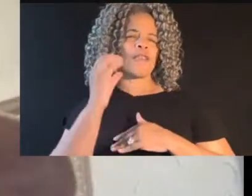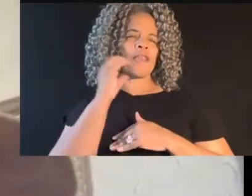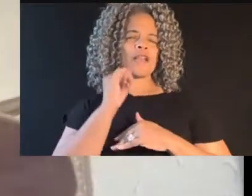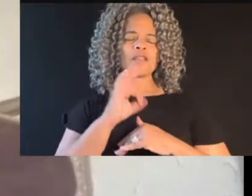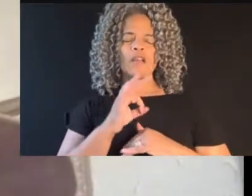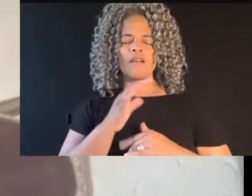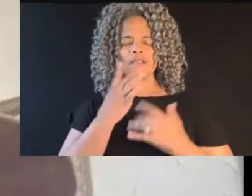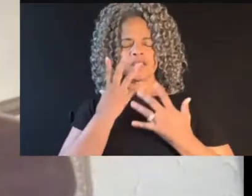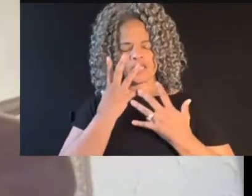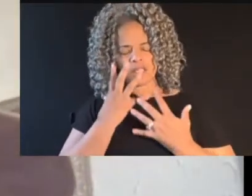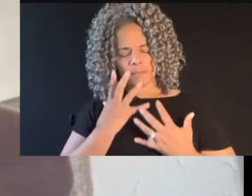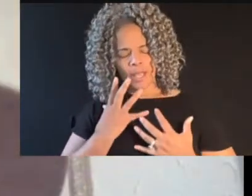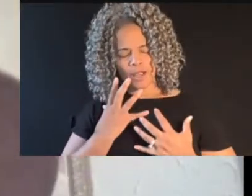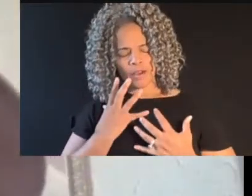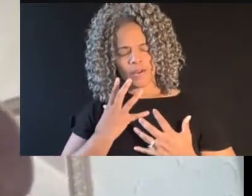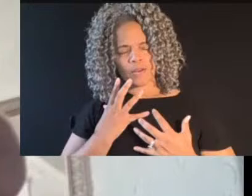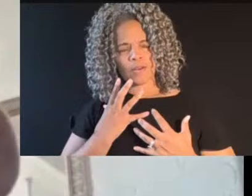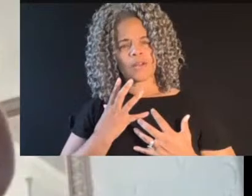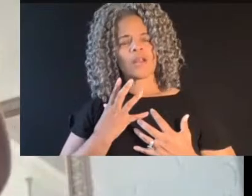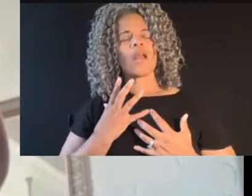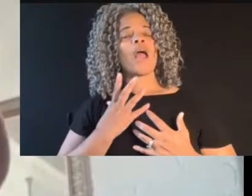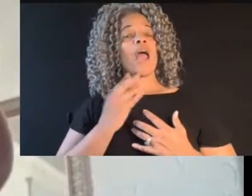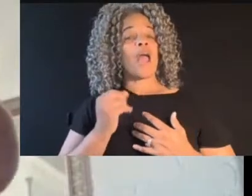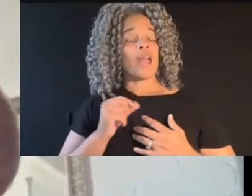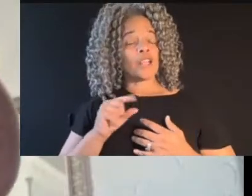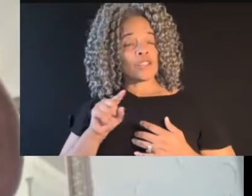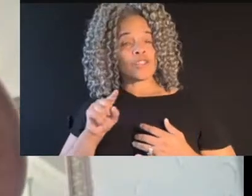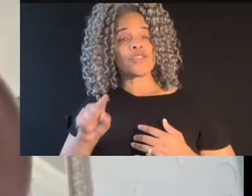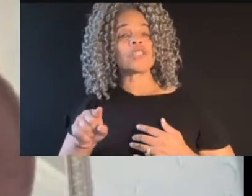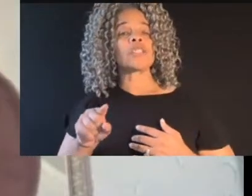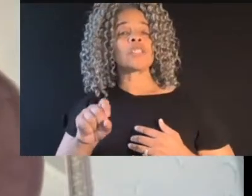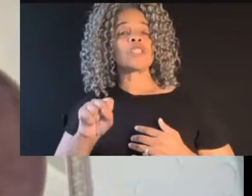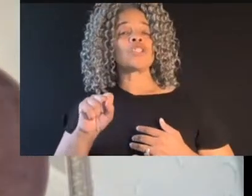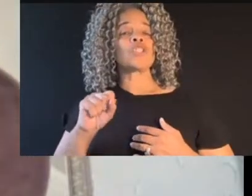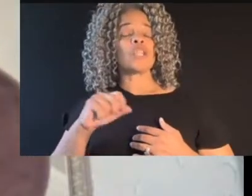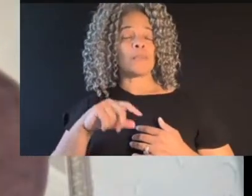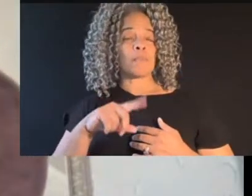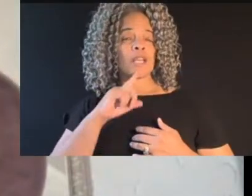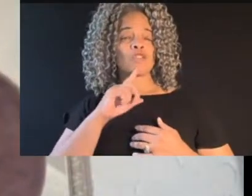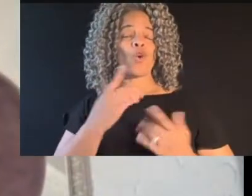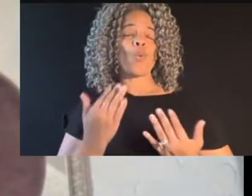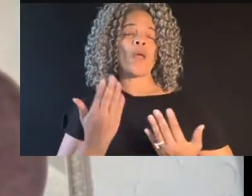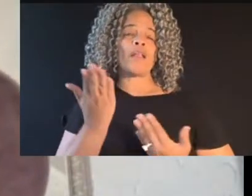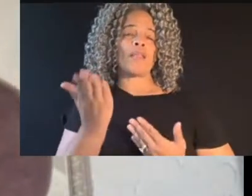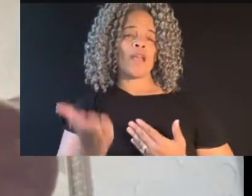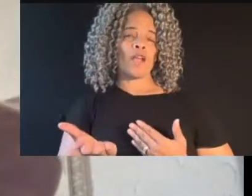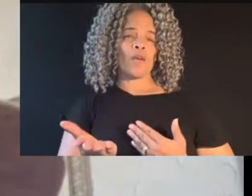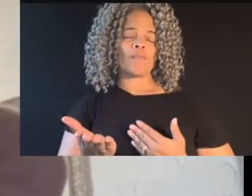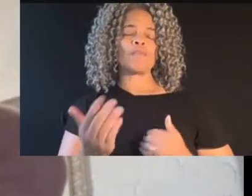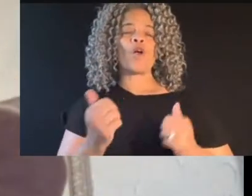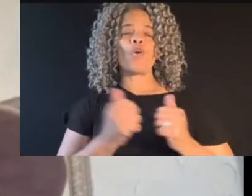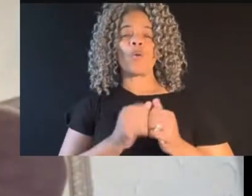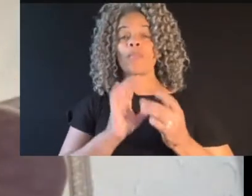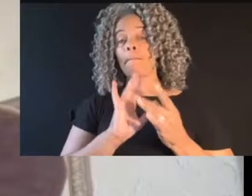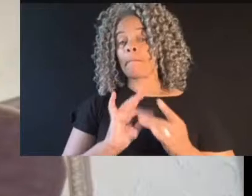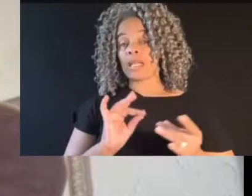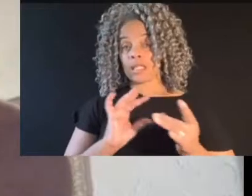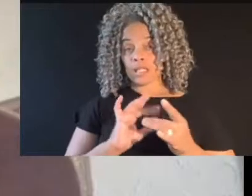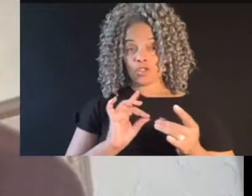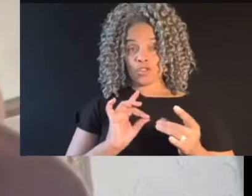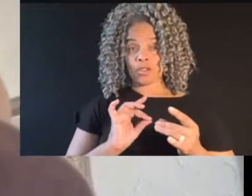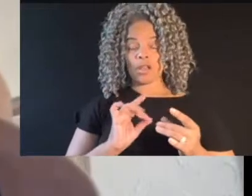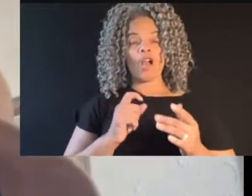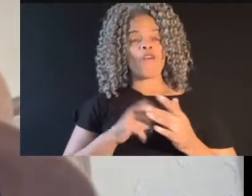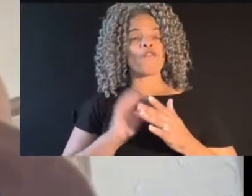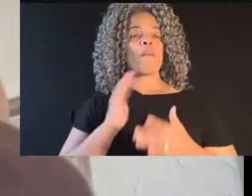despair. And she is waiting there with a message from